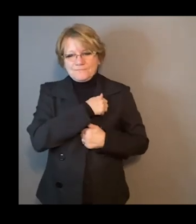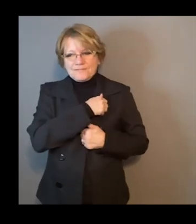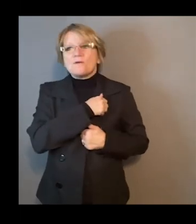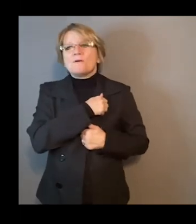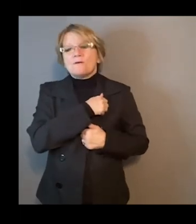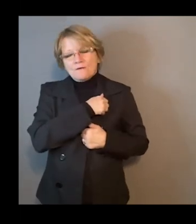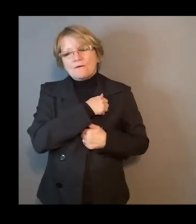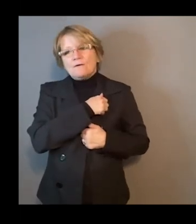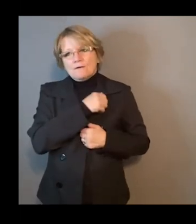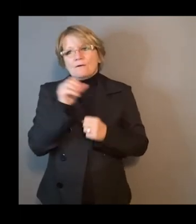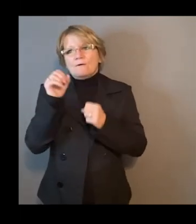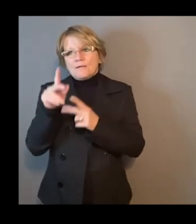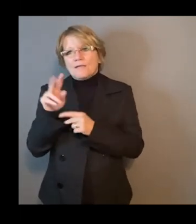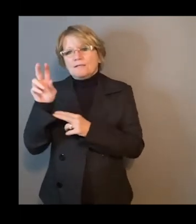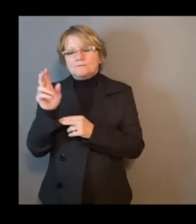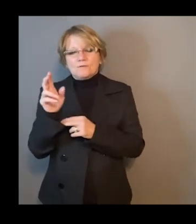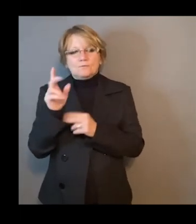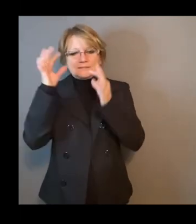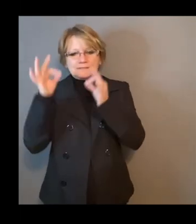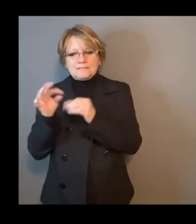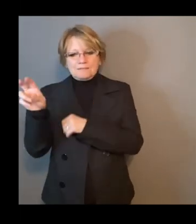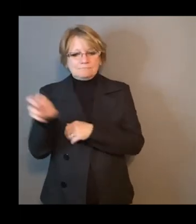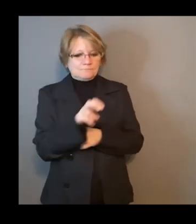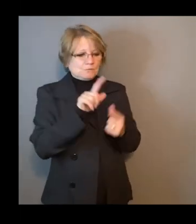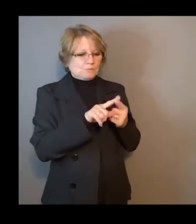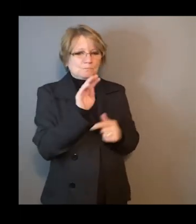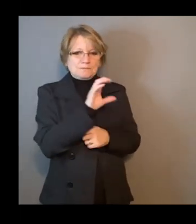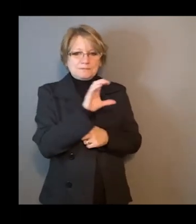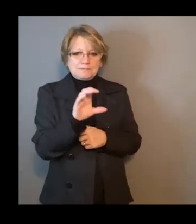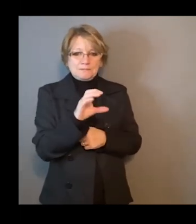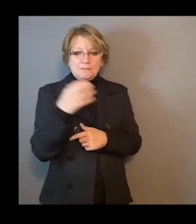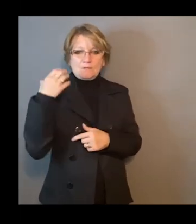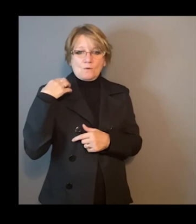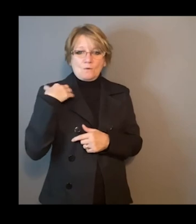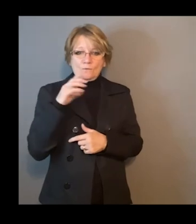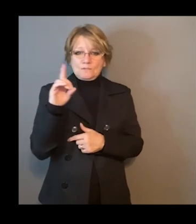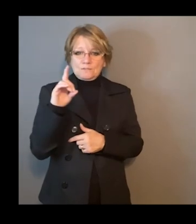So I ended up coming to BCC and Coach D helped me